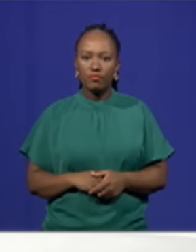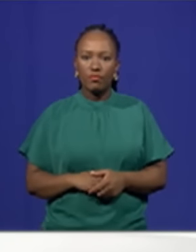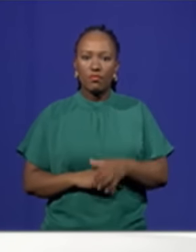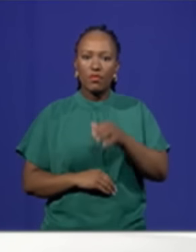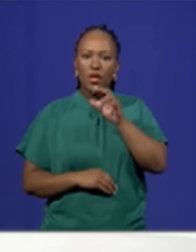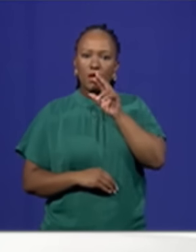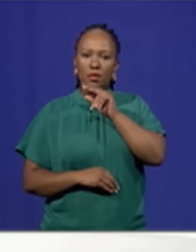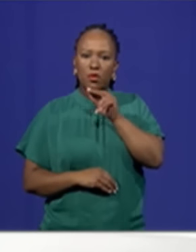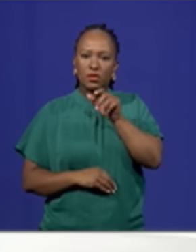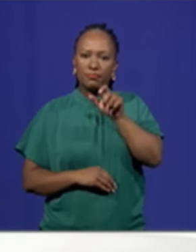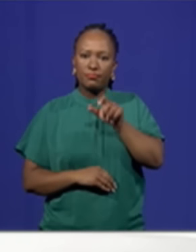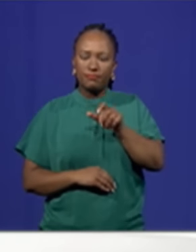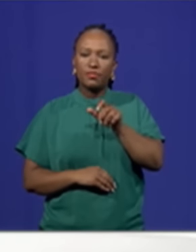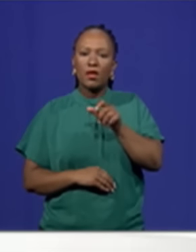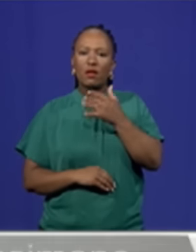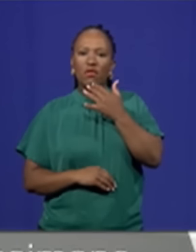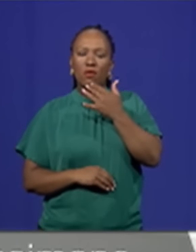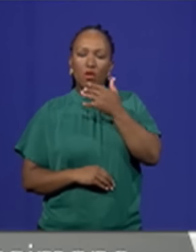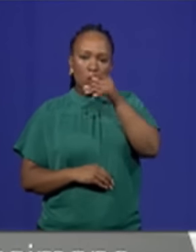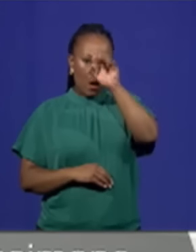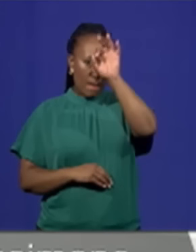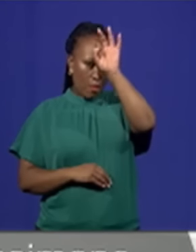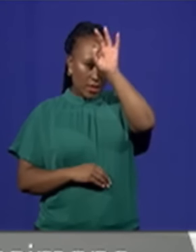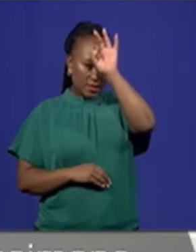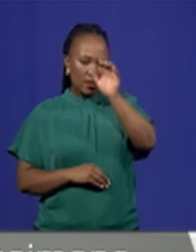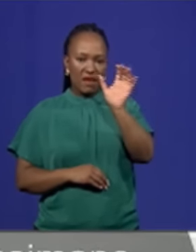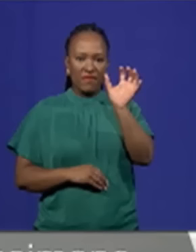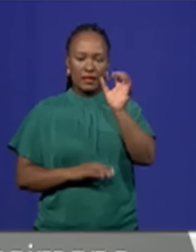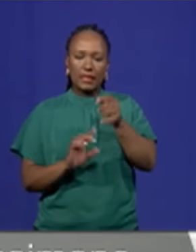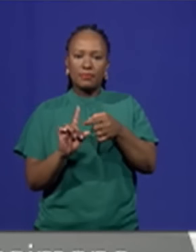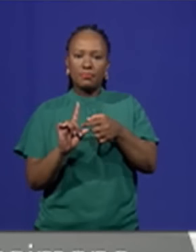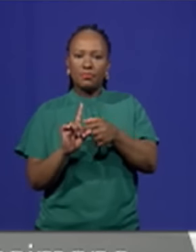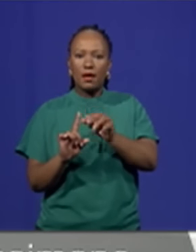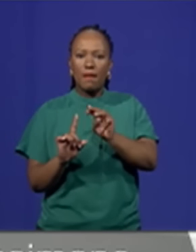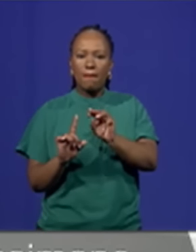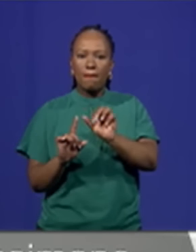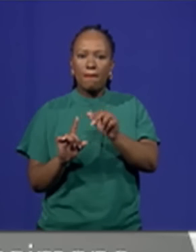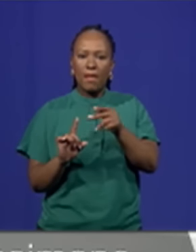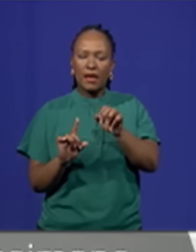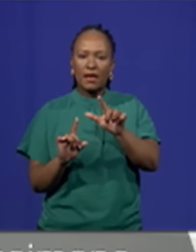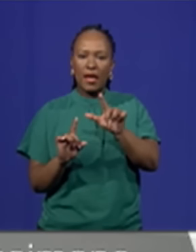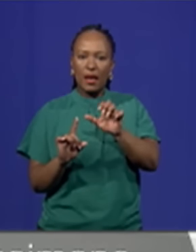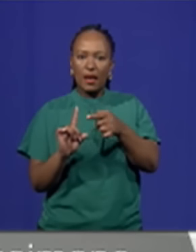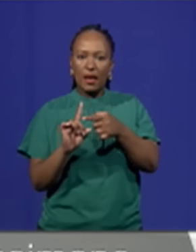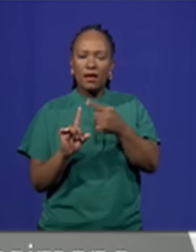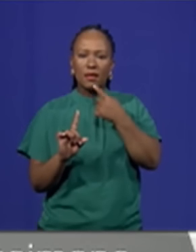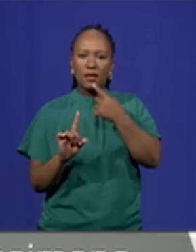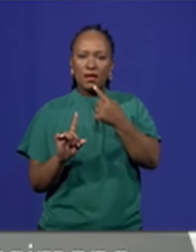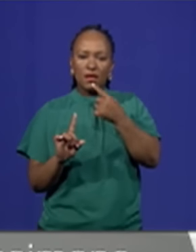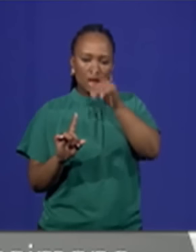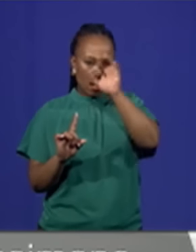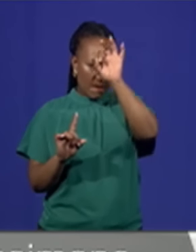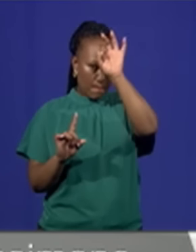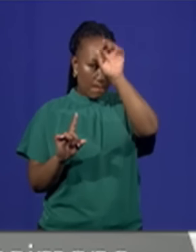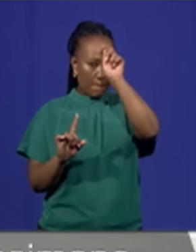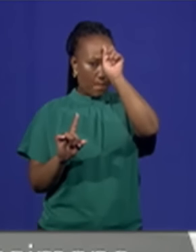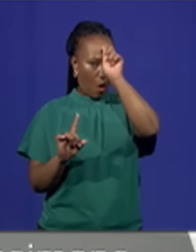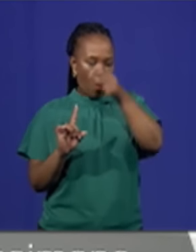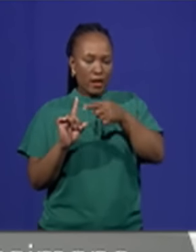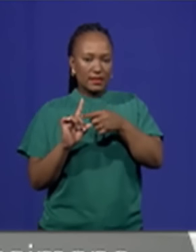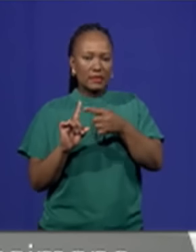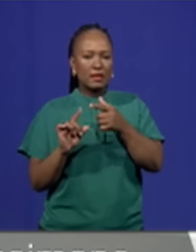Sebueledi sa maloba sa sepodisi kwa Free State Motanzi Makhele a re basimane ba le bantsi ba gola ka lebadi le le iphitlhileng le le ka